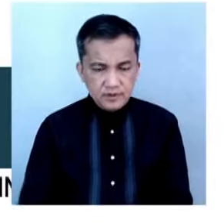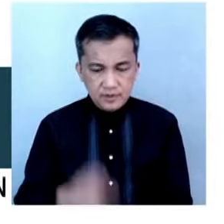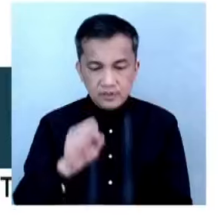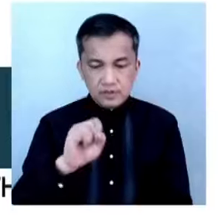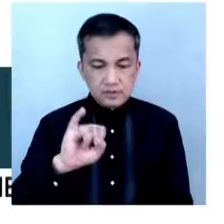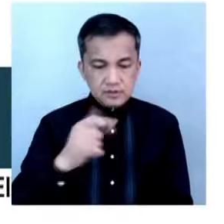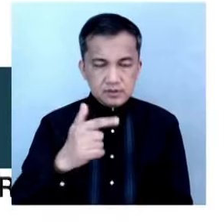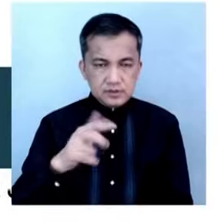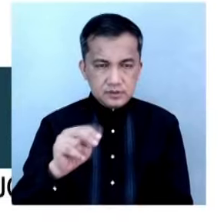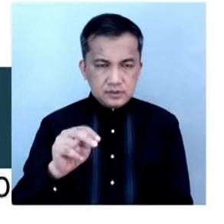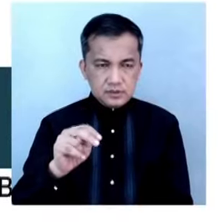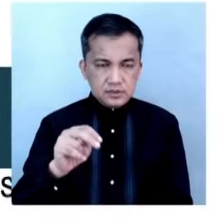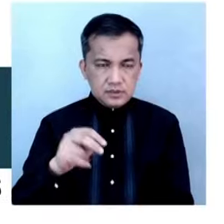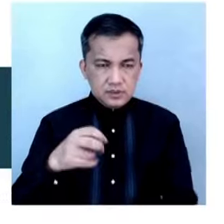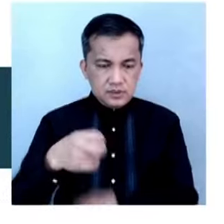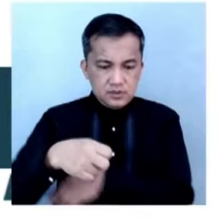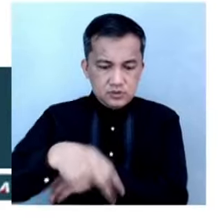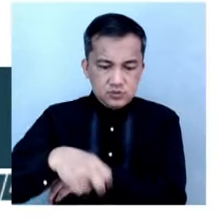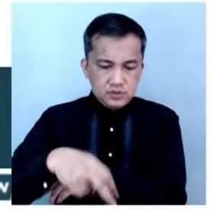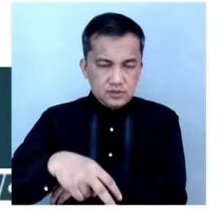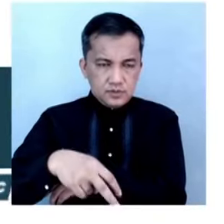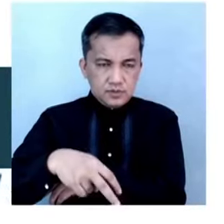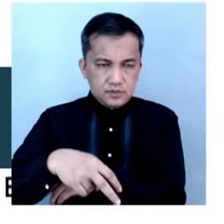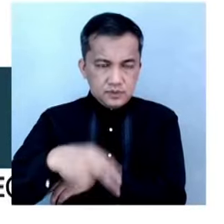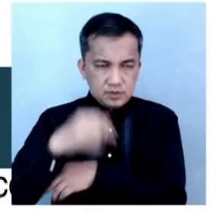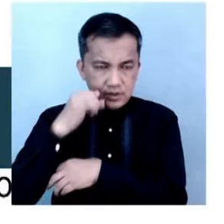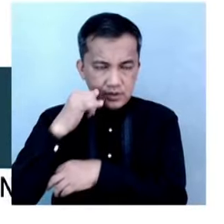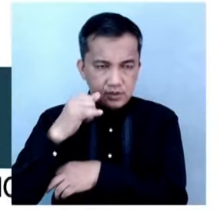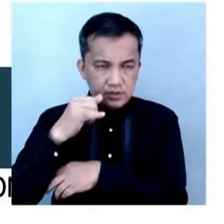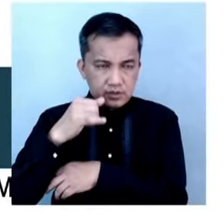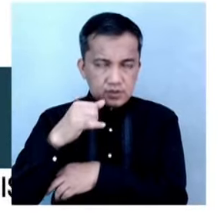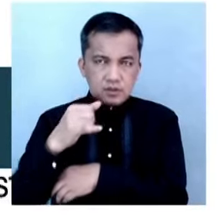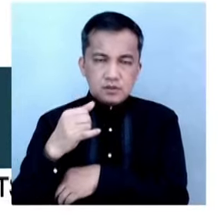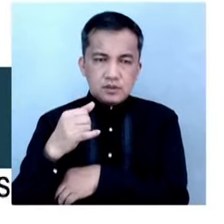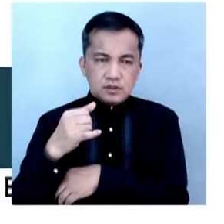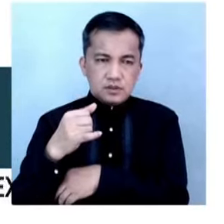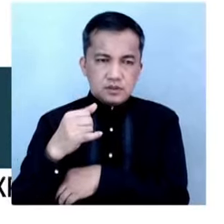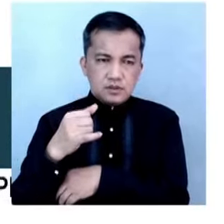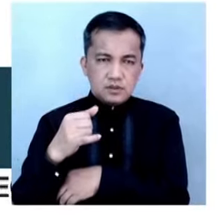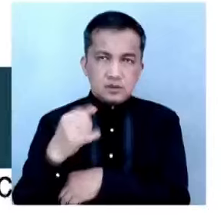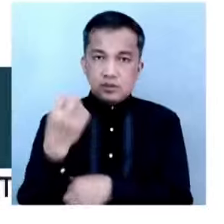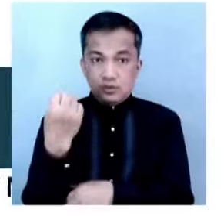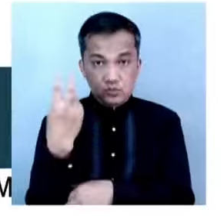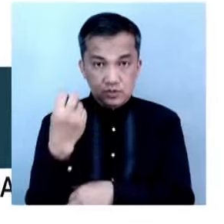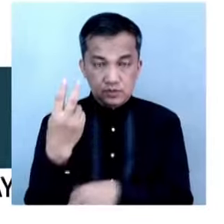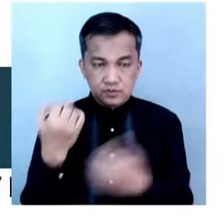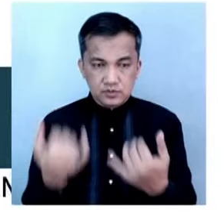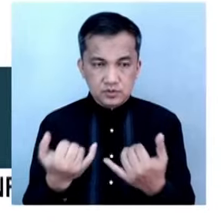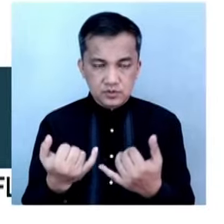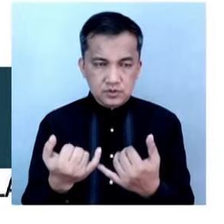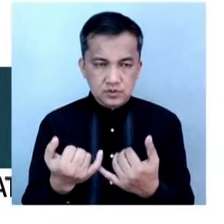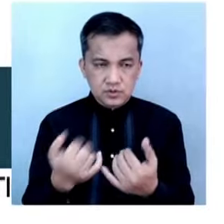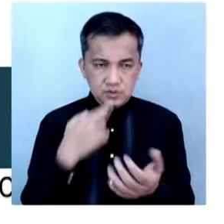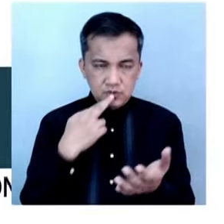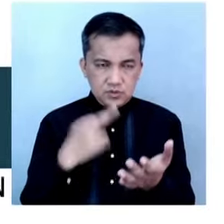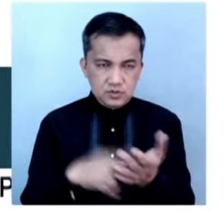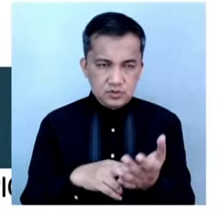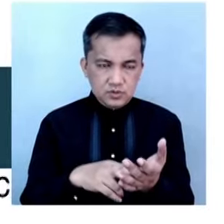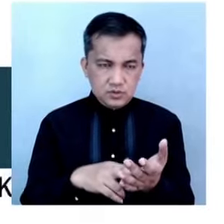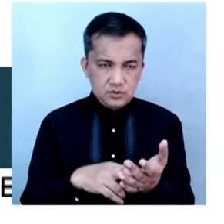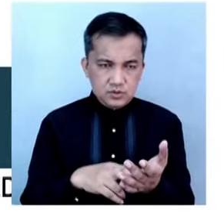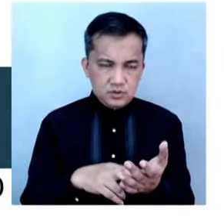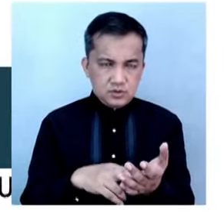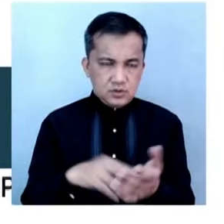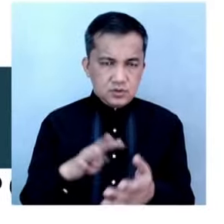12 a.m. kagabi, and pinaka-latest po ngayon 12 noon, we recorded 43 volcanic